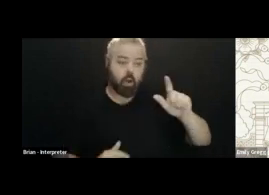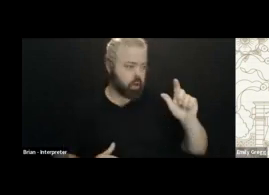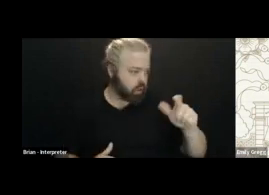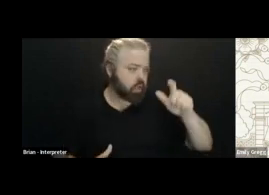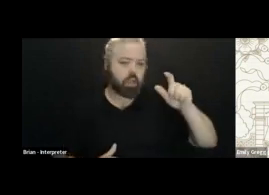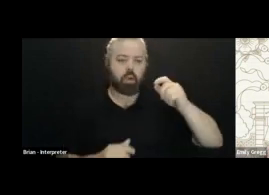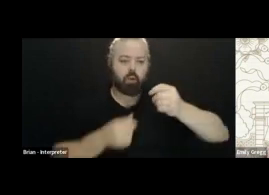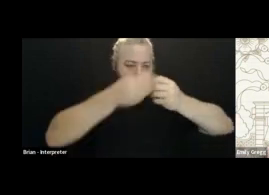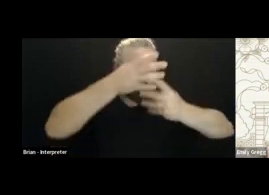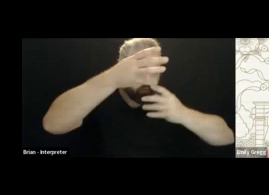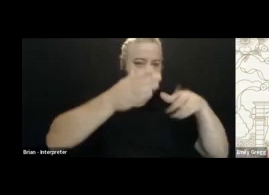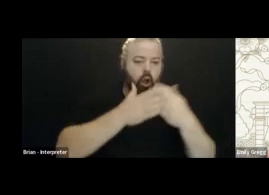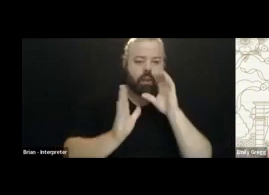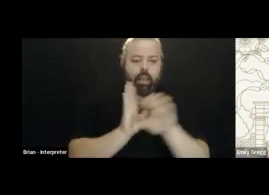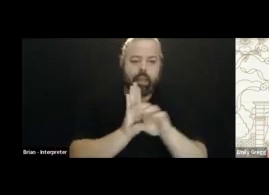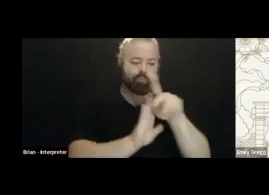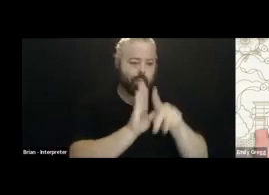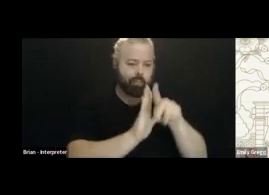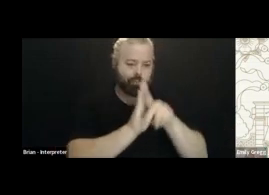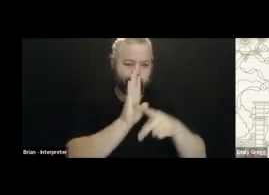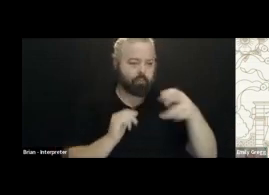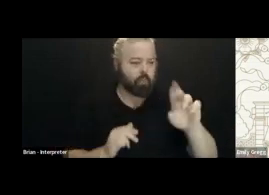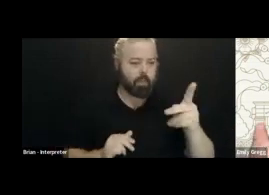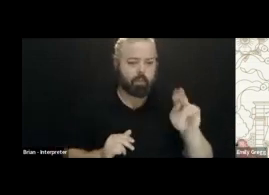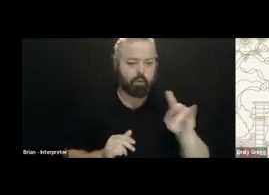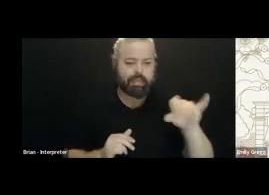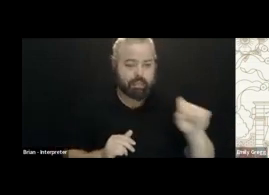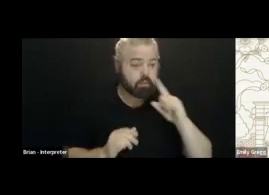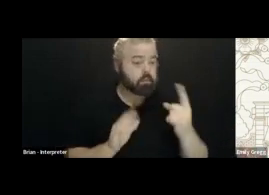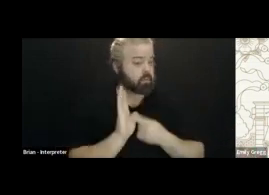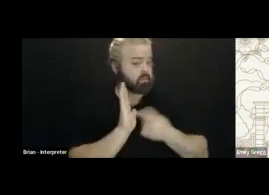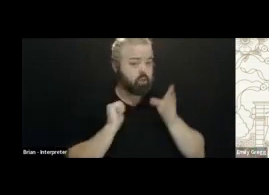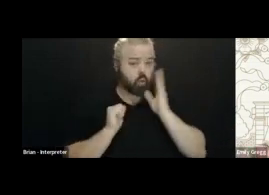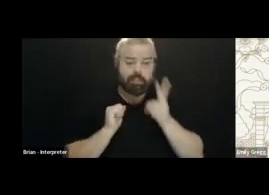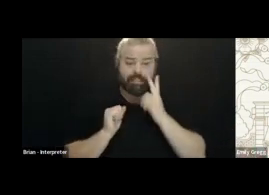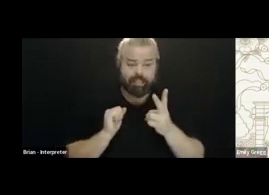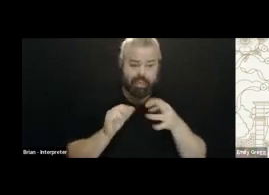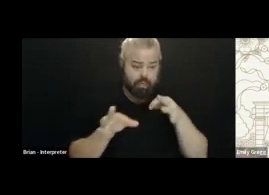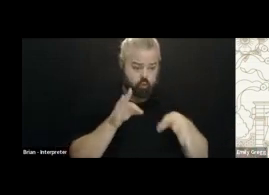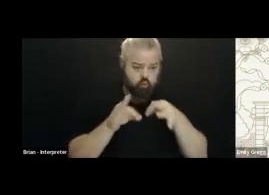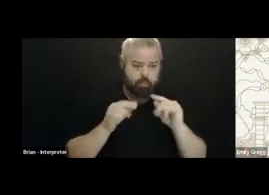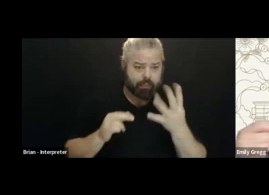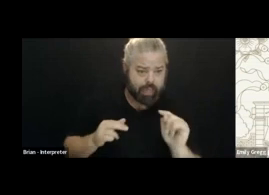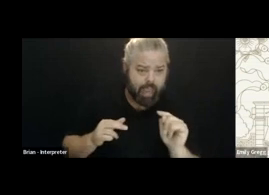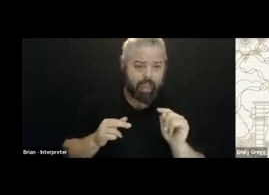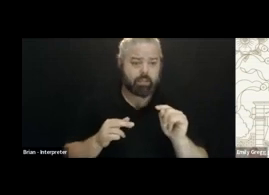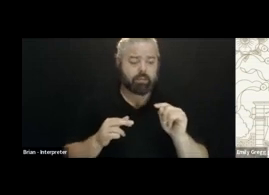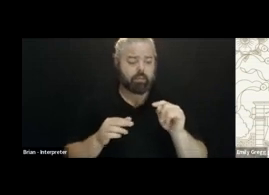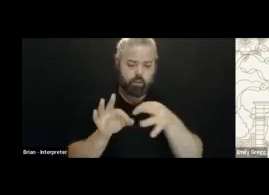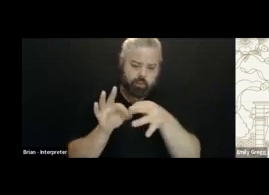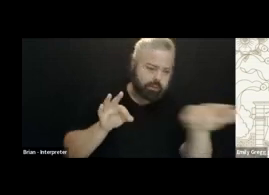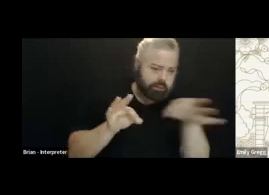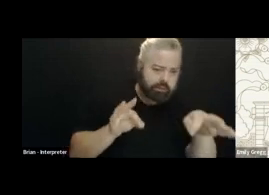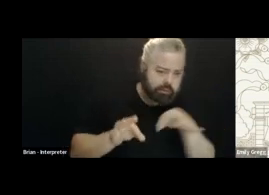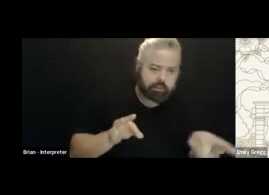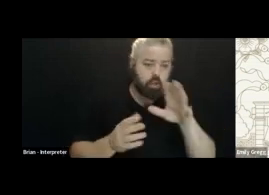properties. Sometimes you'll see it said as a descriptor or descriptive text or description. All of those sort of